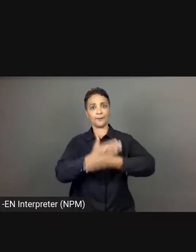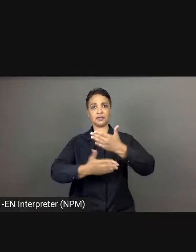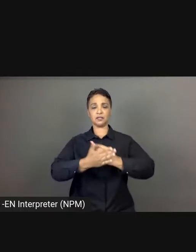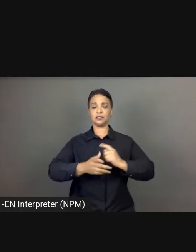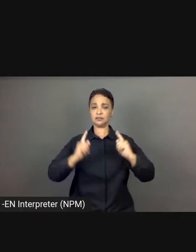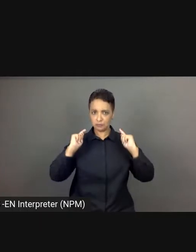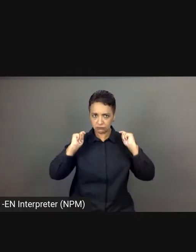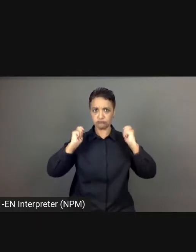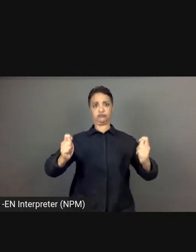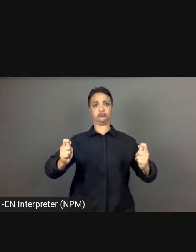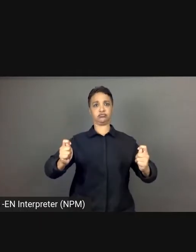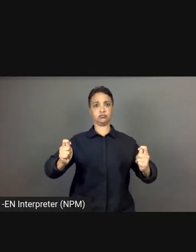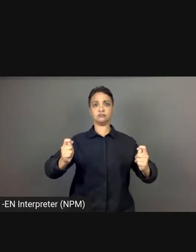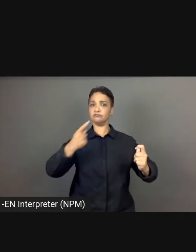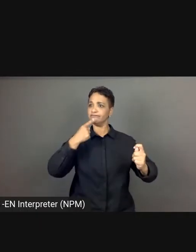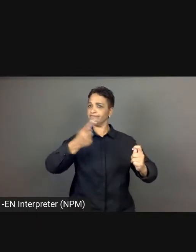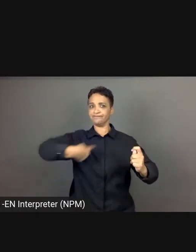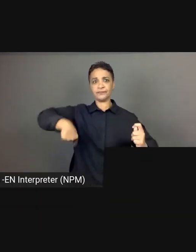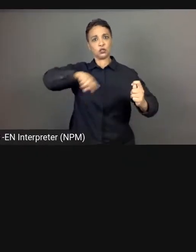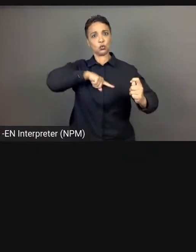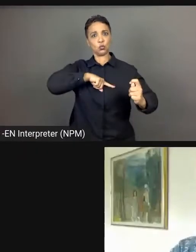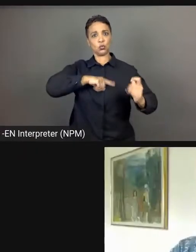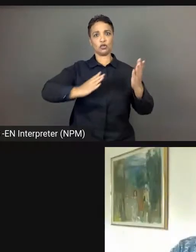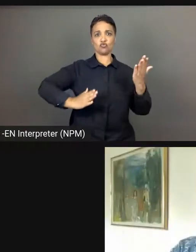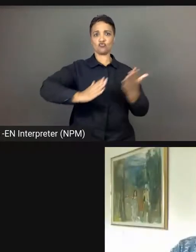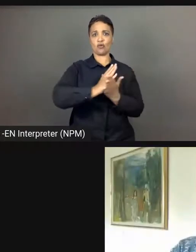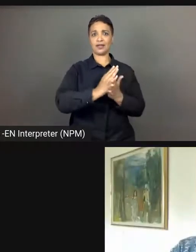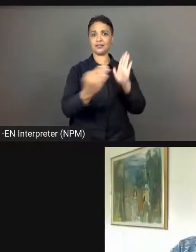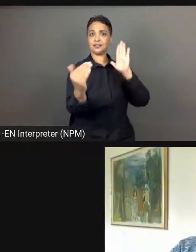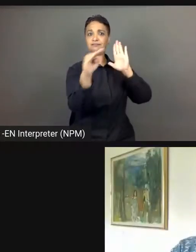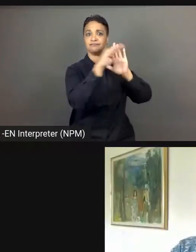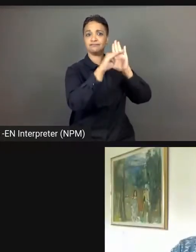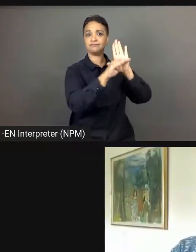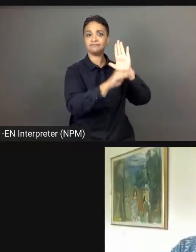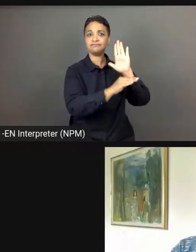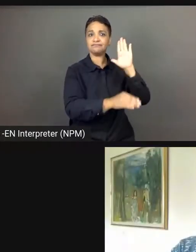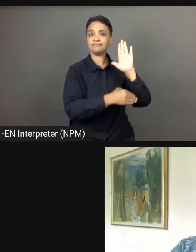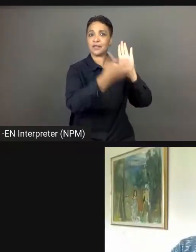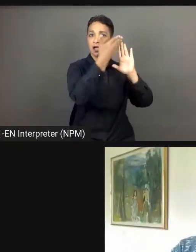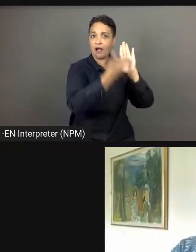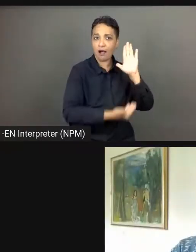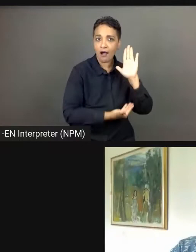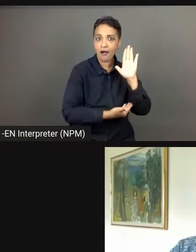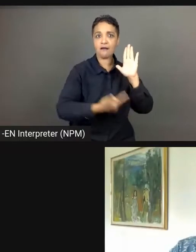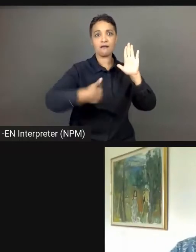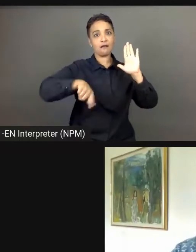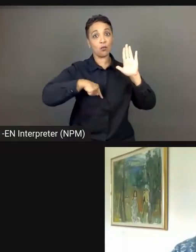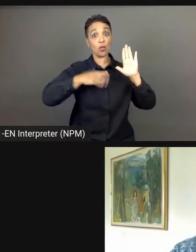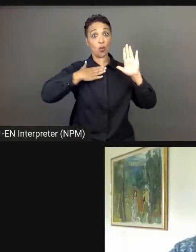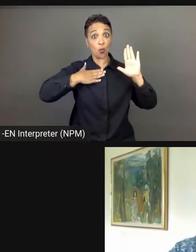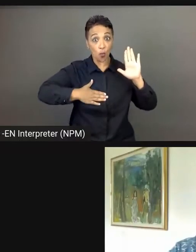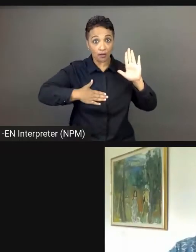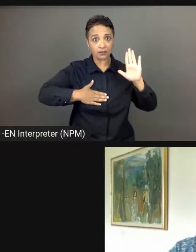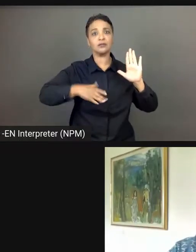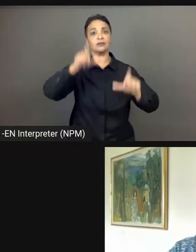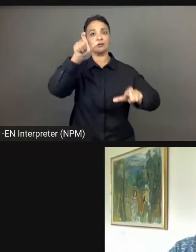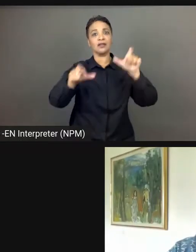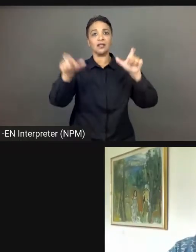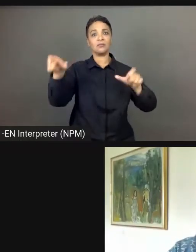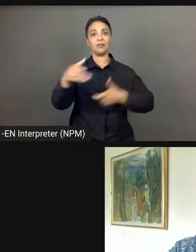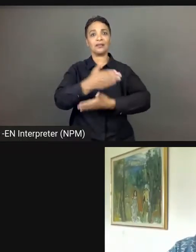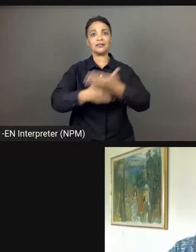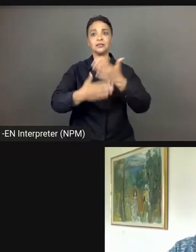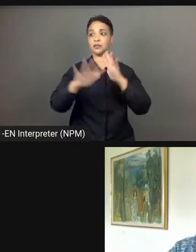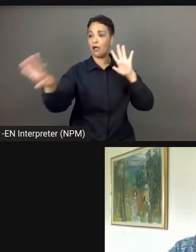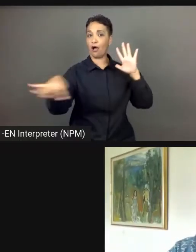said, this is our life, this is our right, it came into being that now people were able to listen and say,